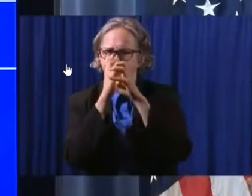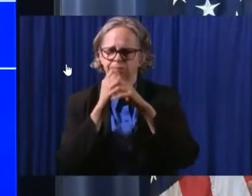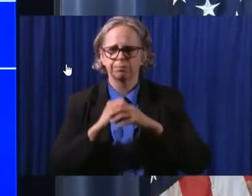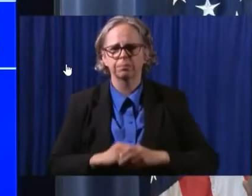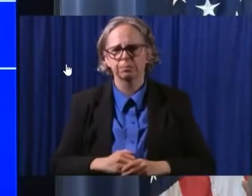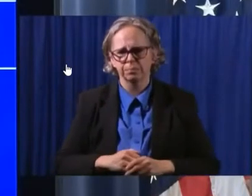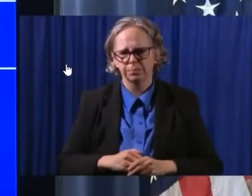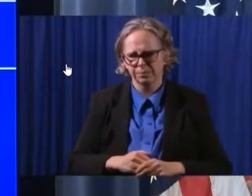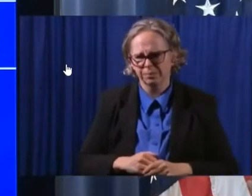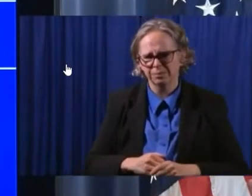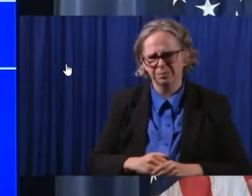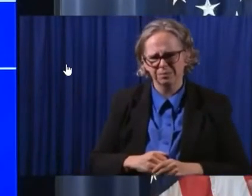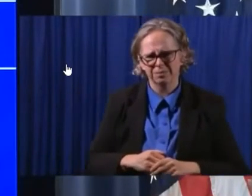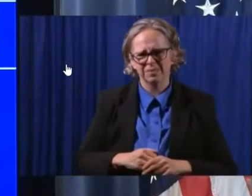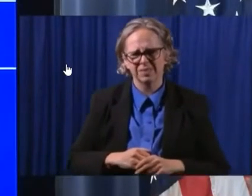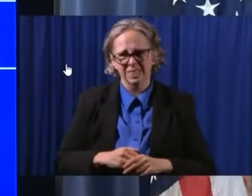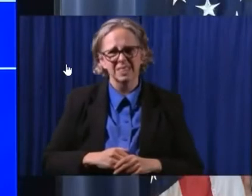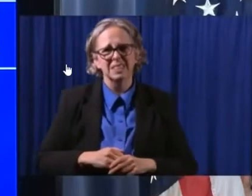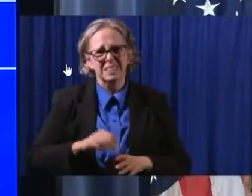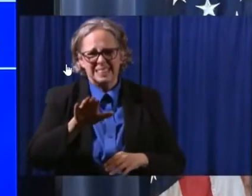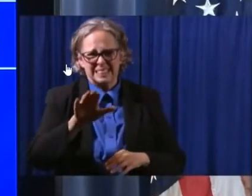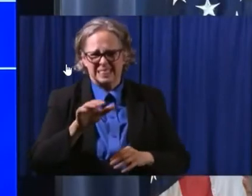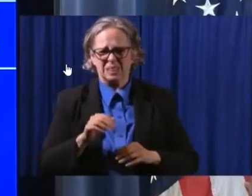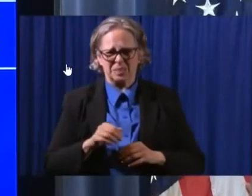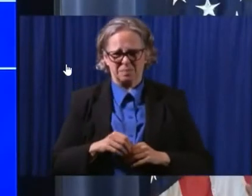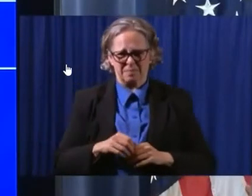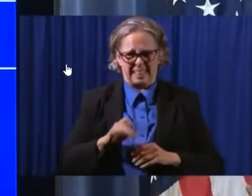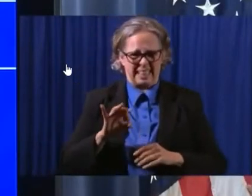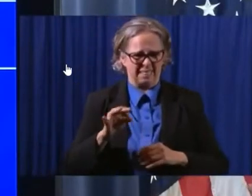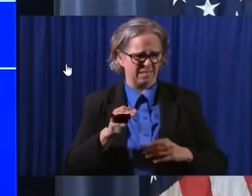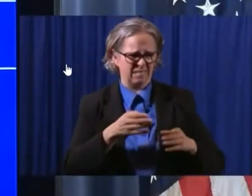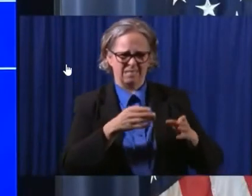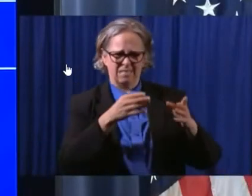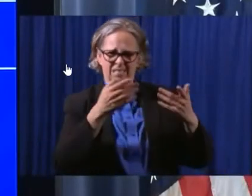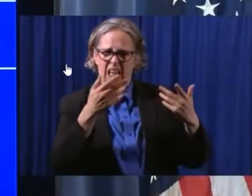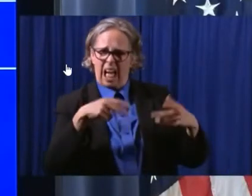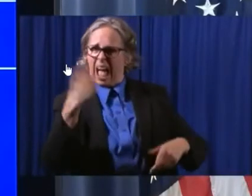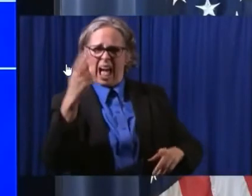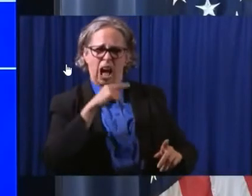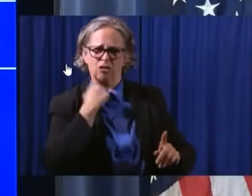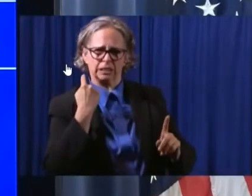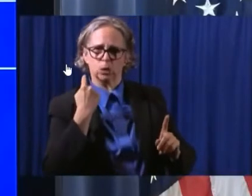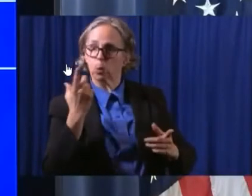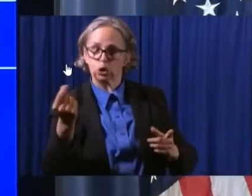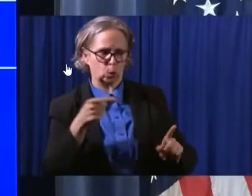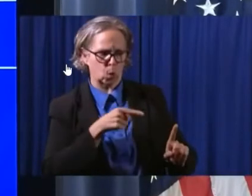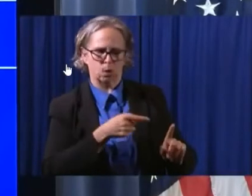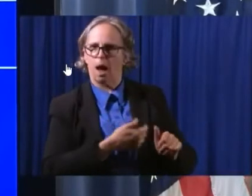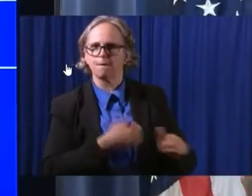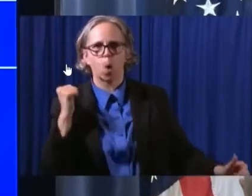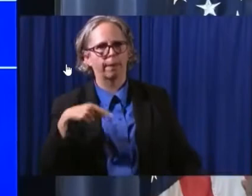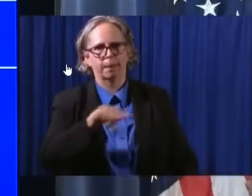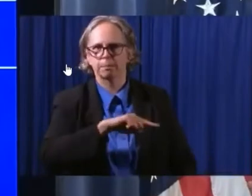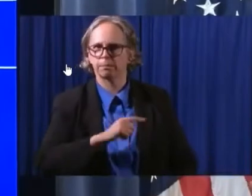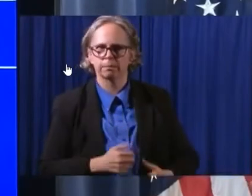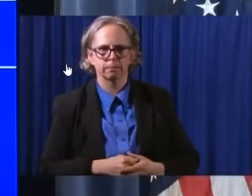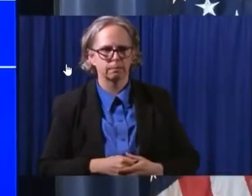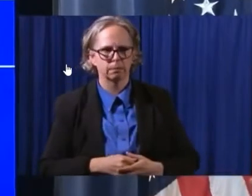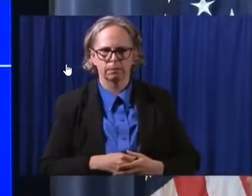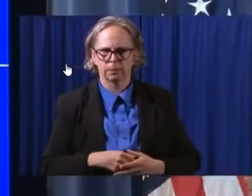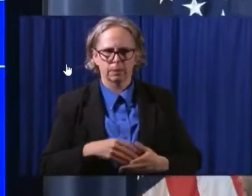as well as avoid contact with anyone considered high risk, decrease your in-person interactions in